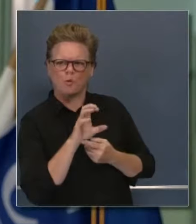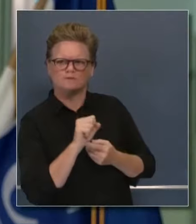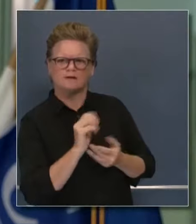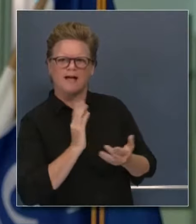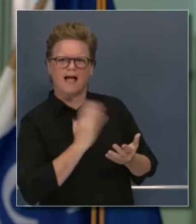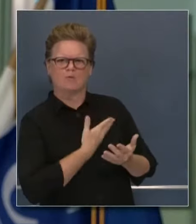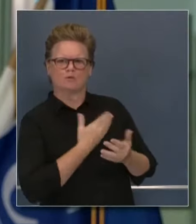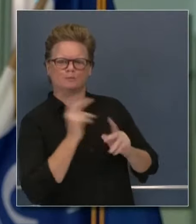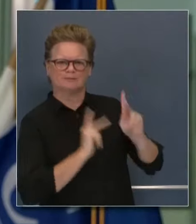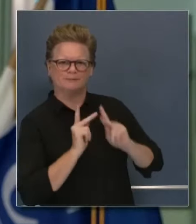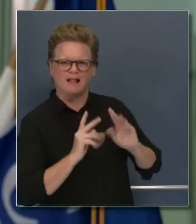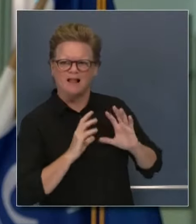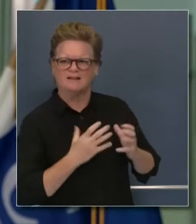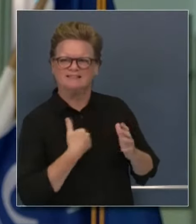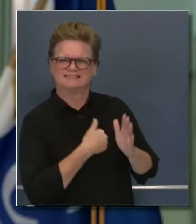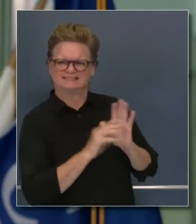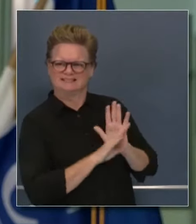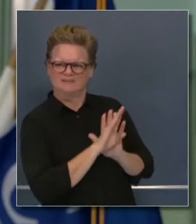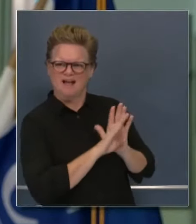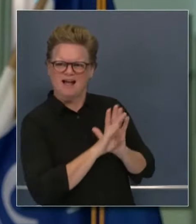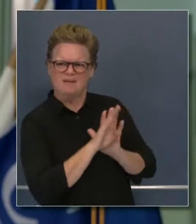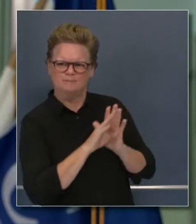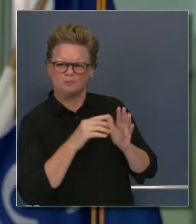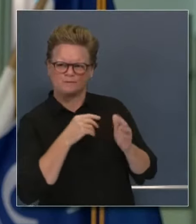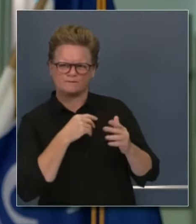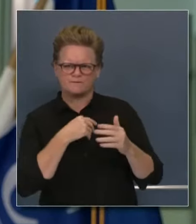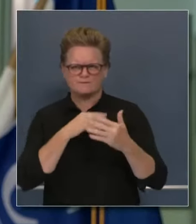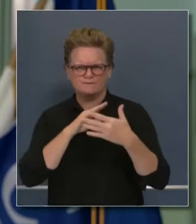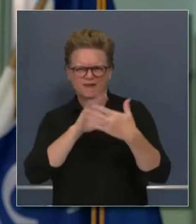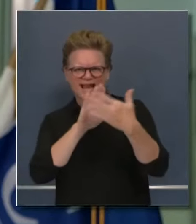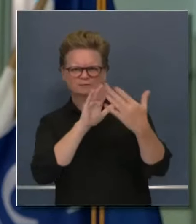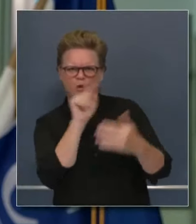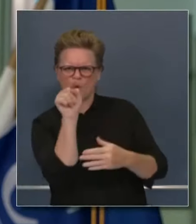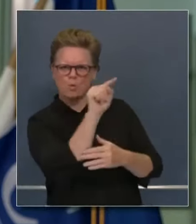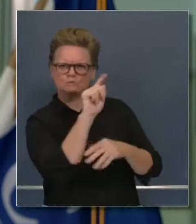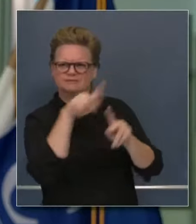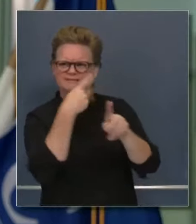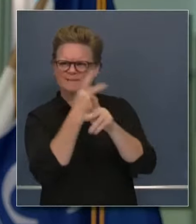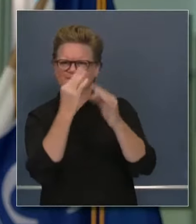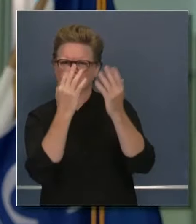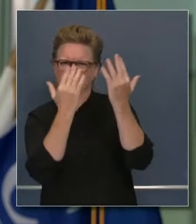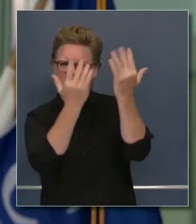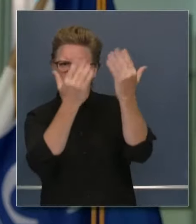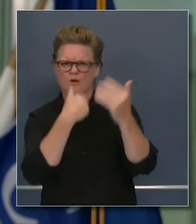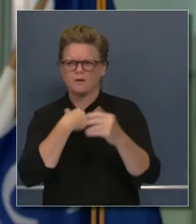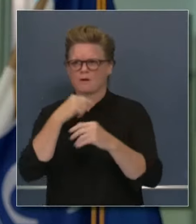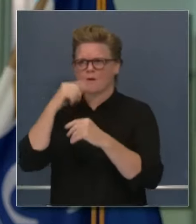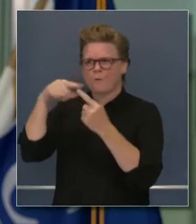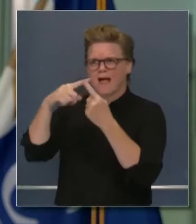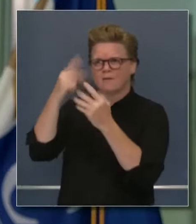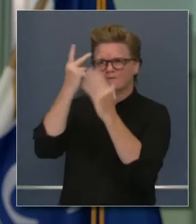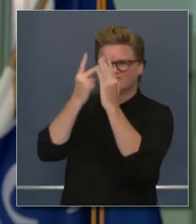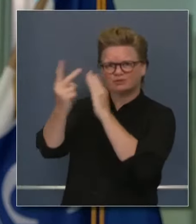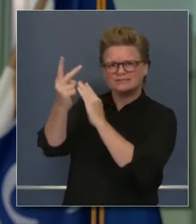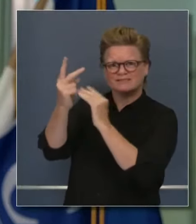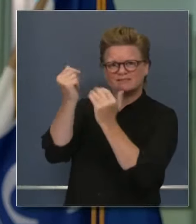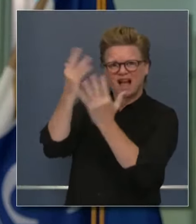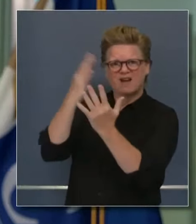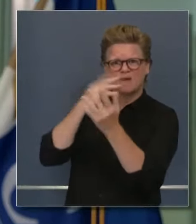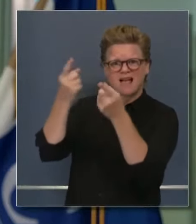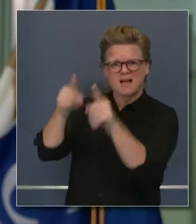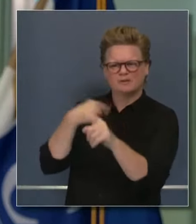year with an historic amount of resources we put in this space and new proactive vegetation management and